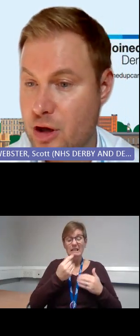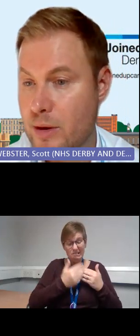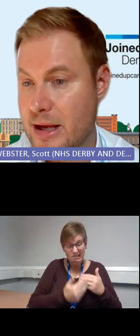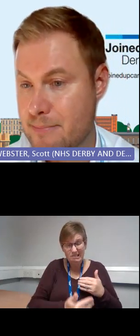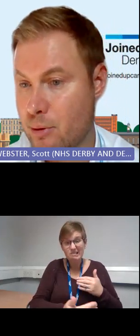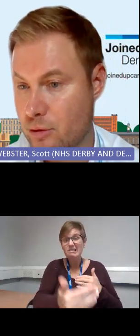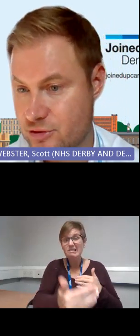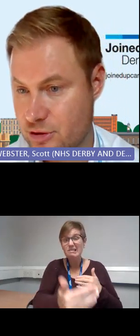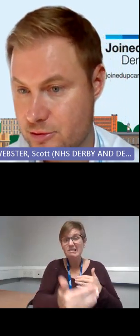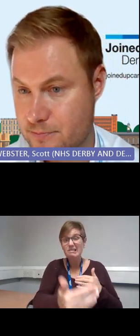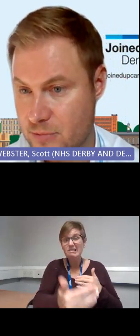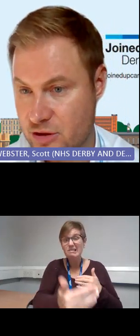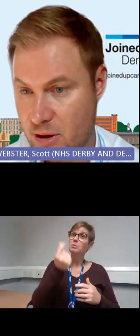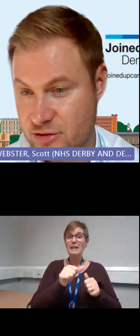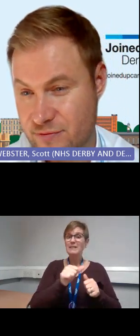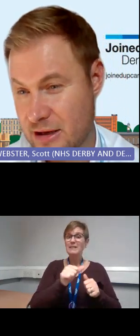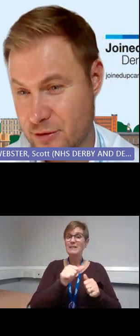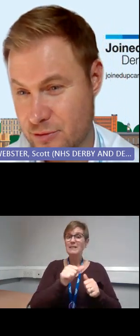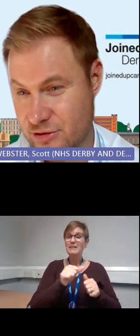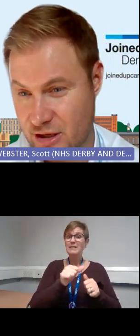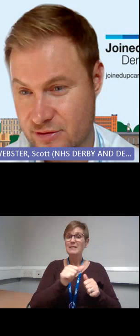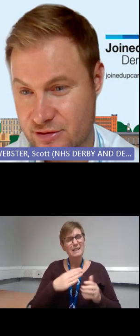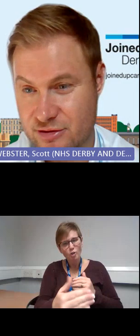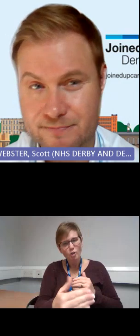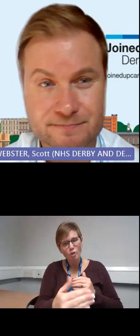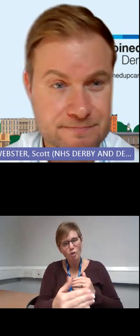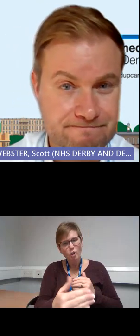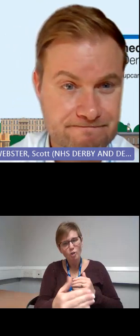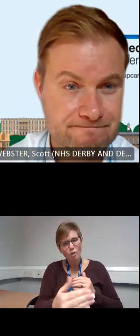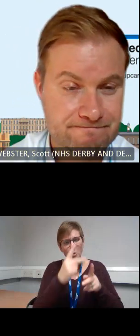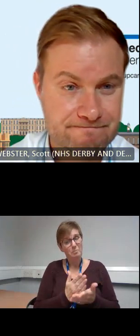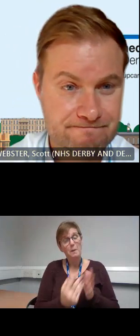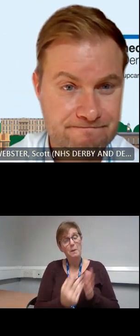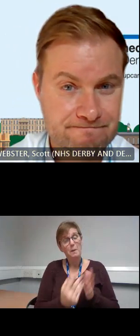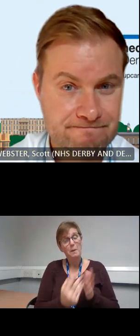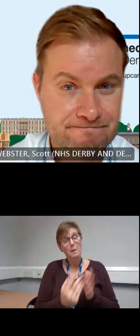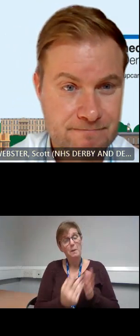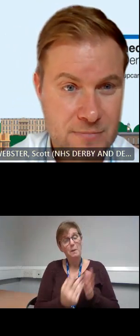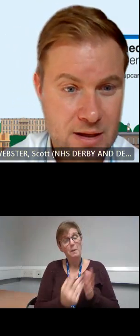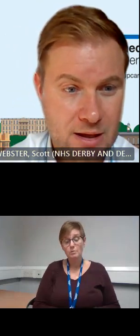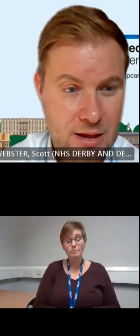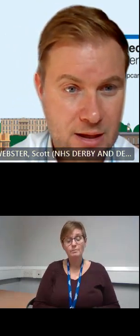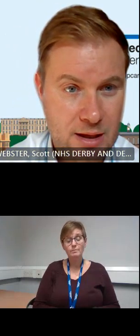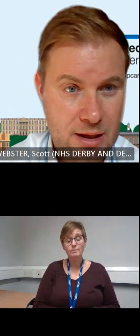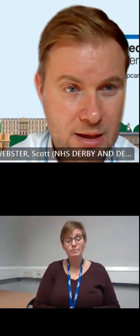also important as part of any future services.